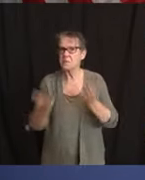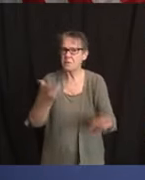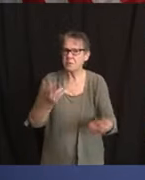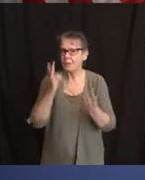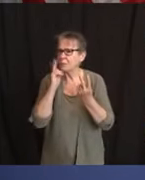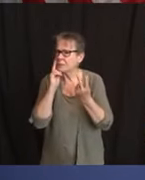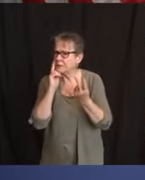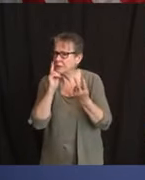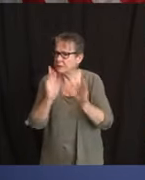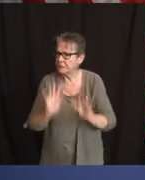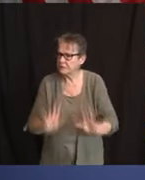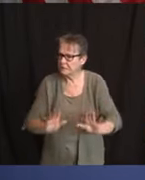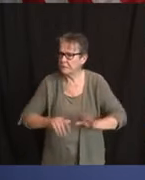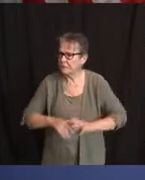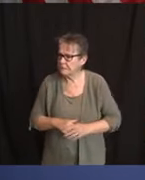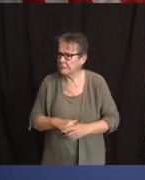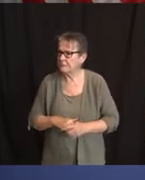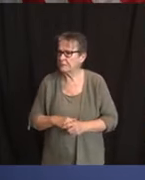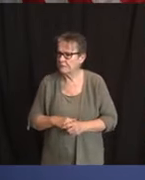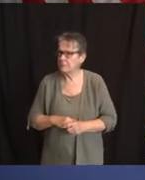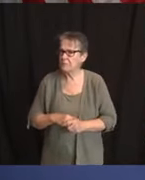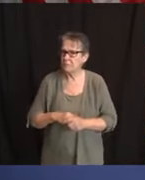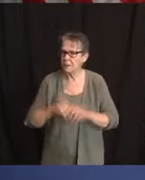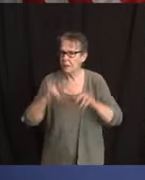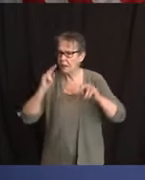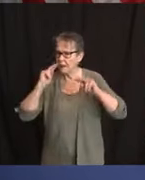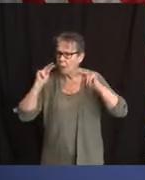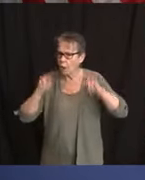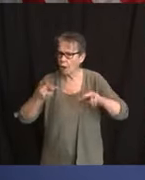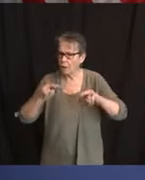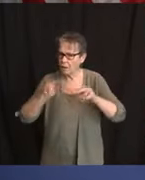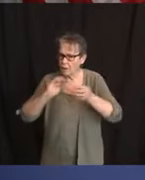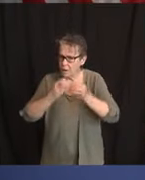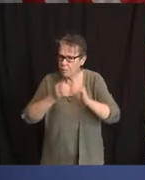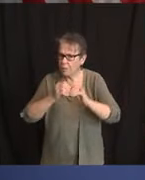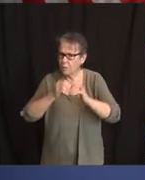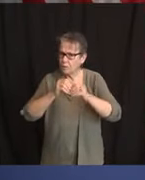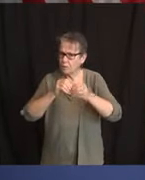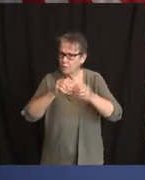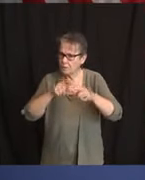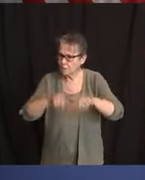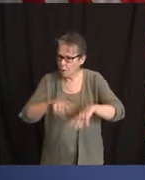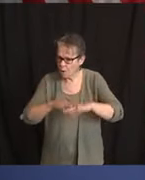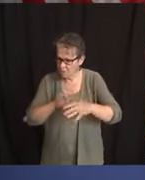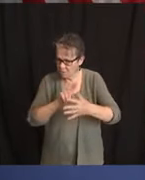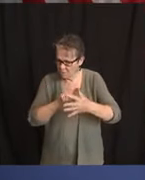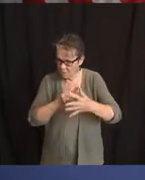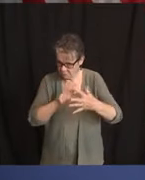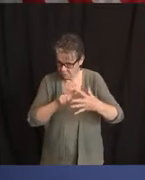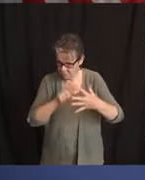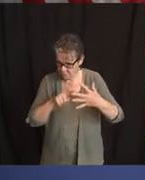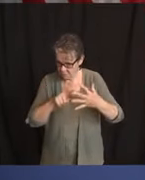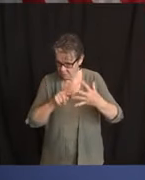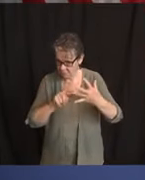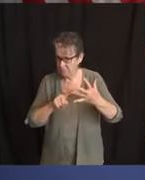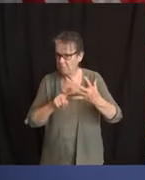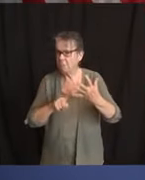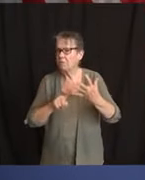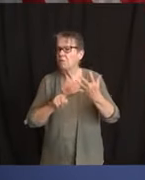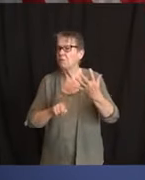series of very specific health steps and markers that we've laid out that are crystal clear, that these curves have to keep coming